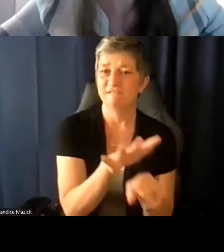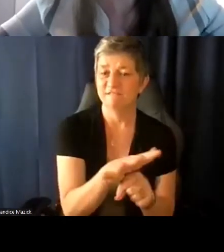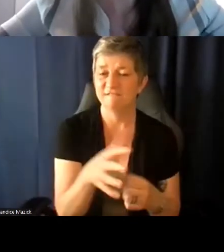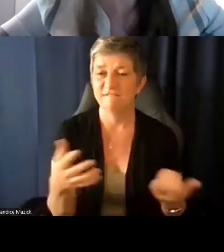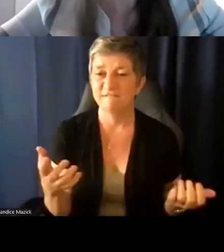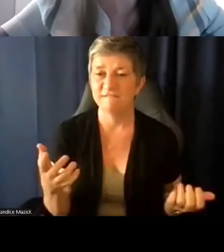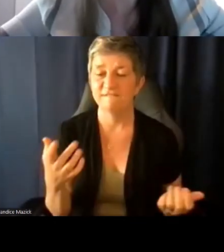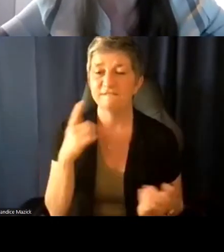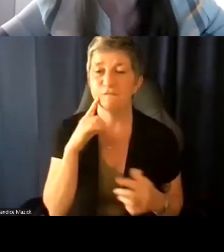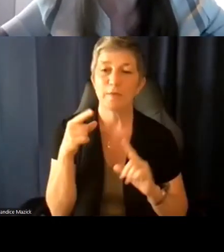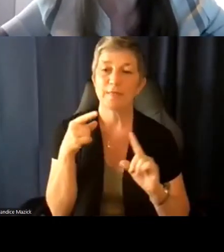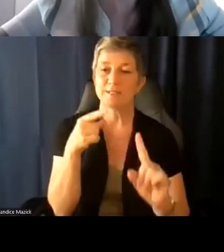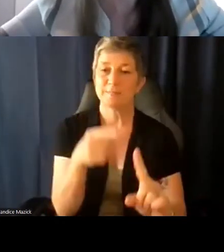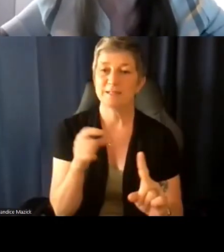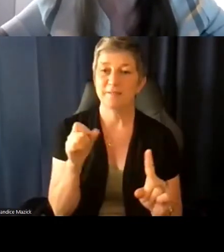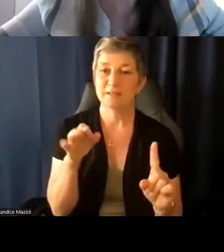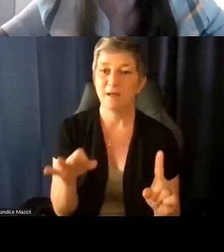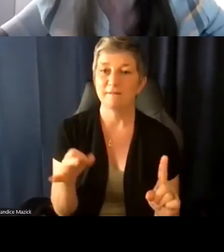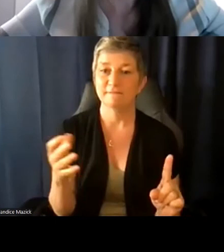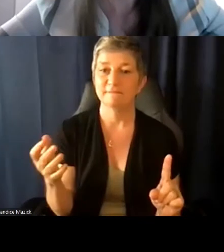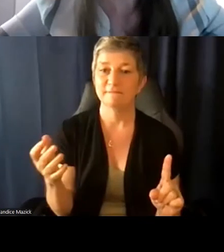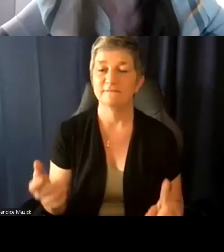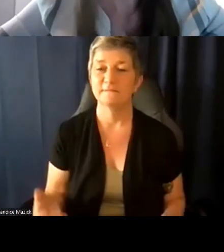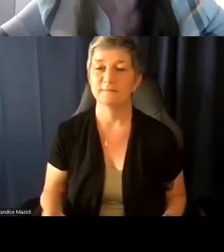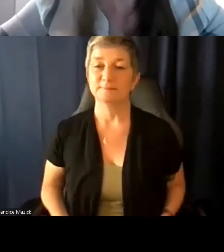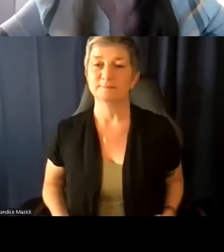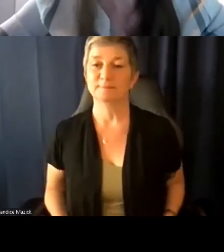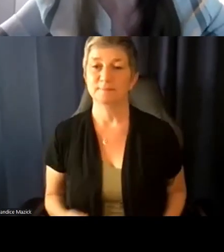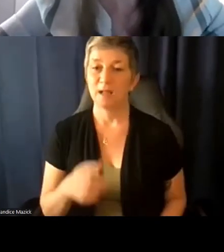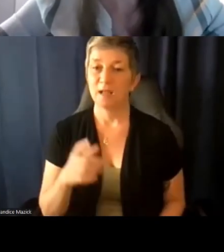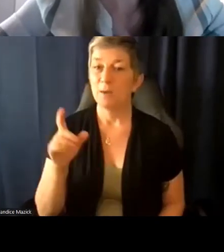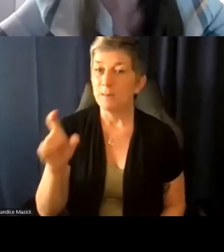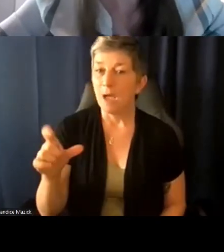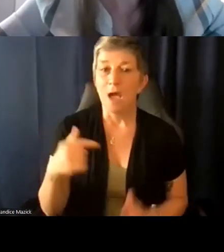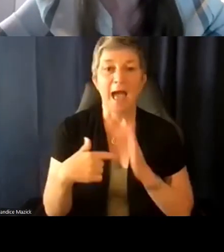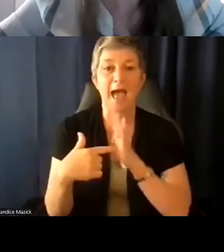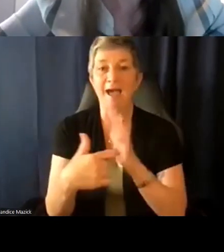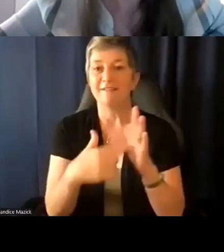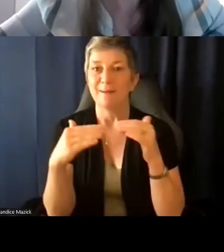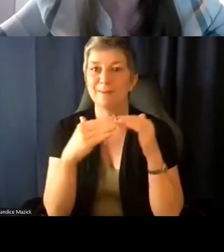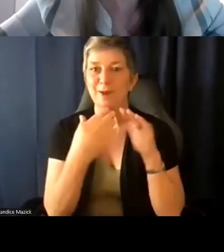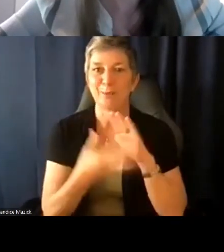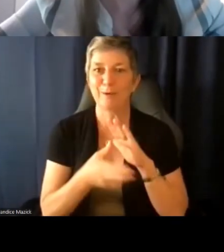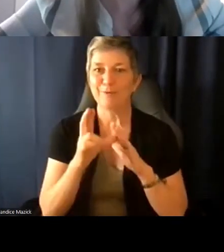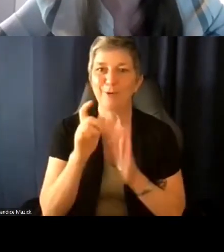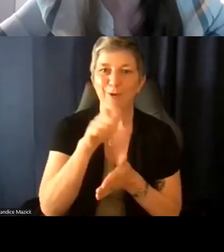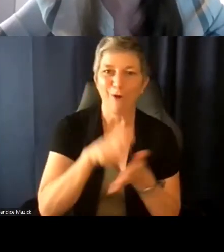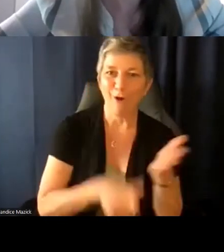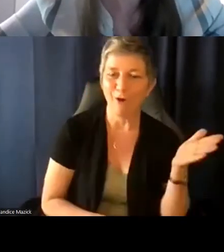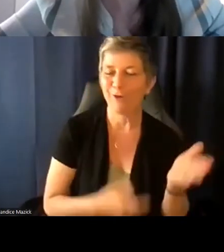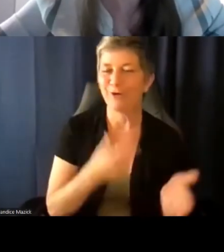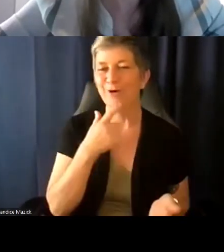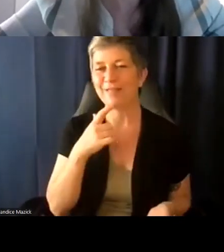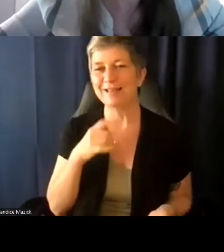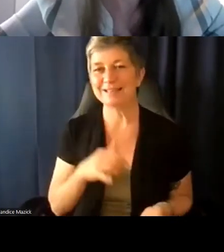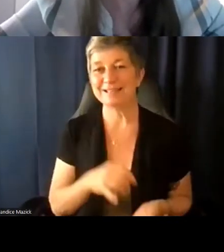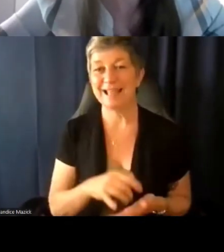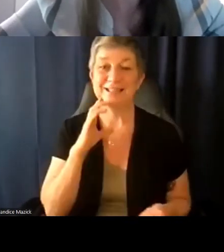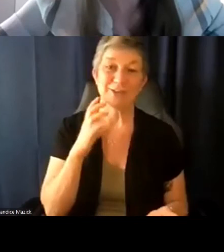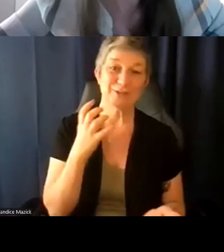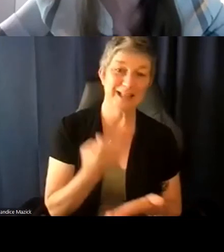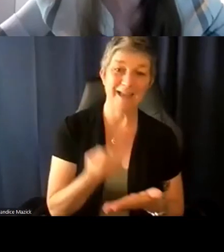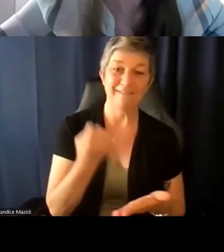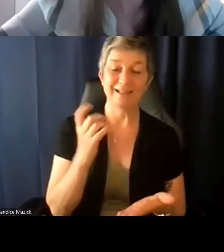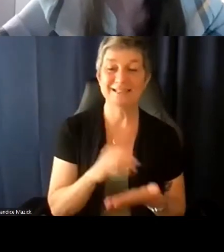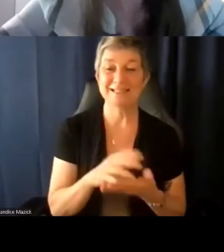the specifics of like, you know, do you need to produce a peer-reviewed article that says that, you know, there's evidence that